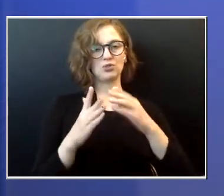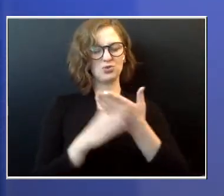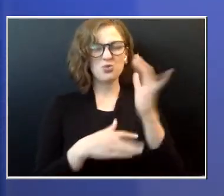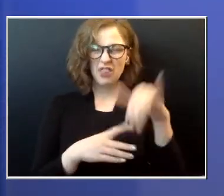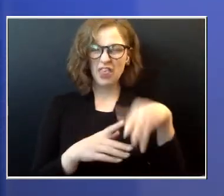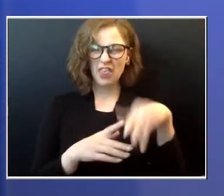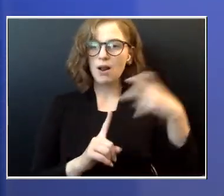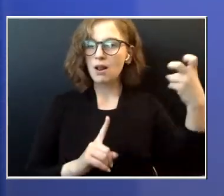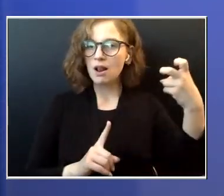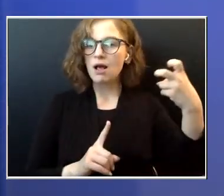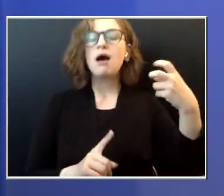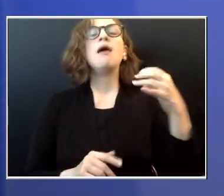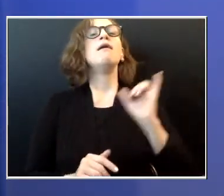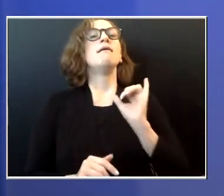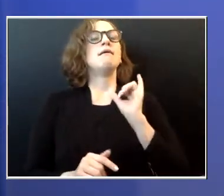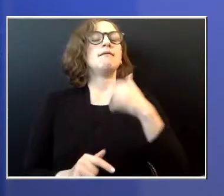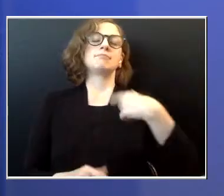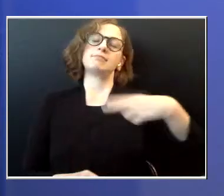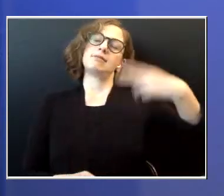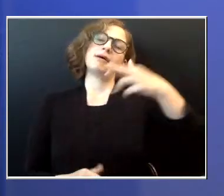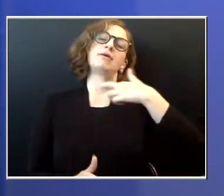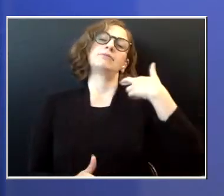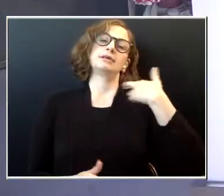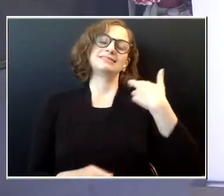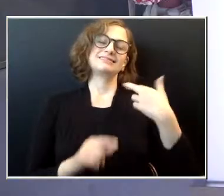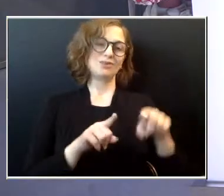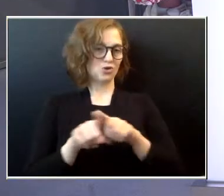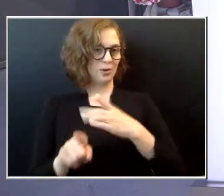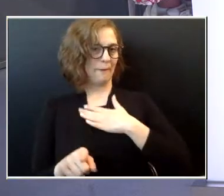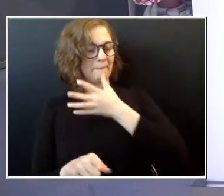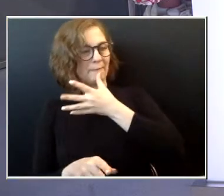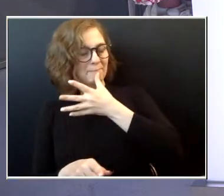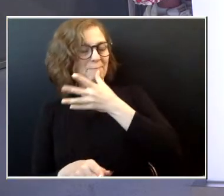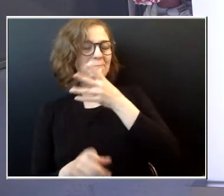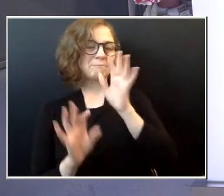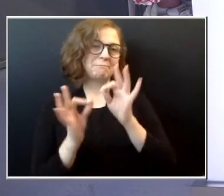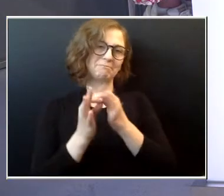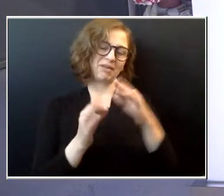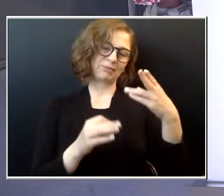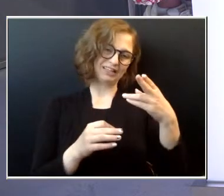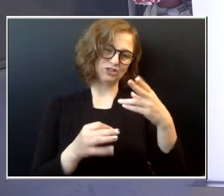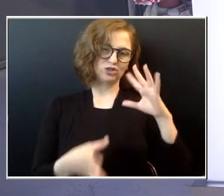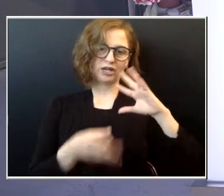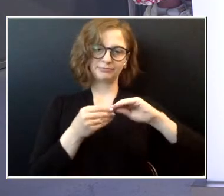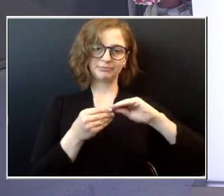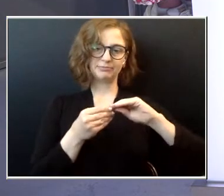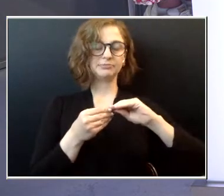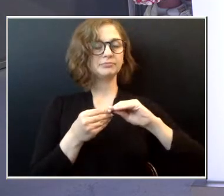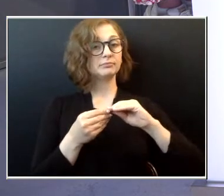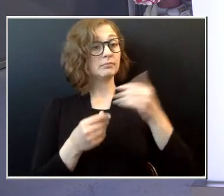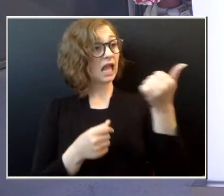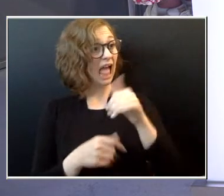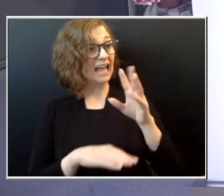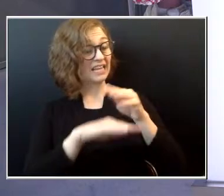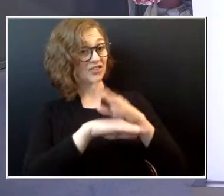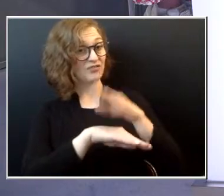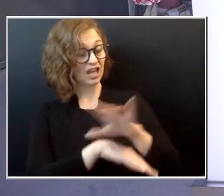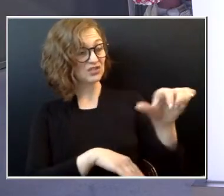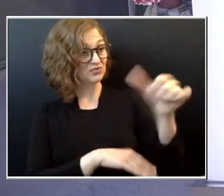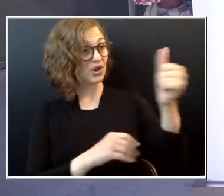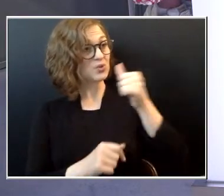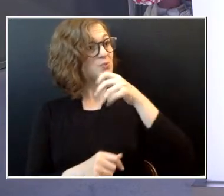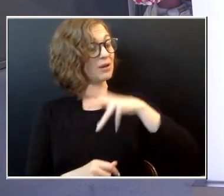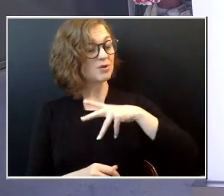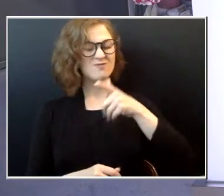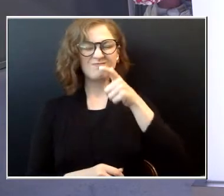well as my mom and my family history. Okay. Any advice or insight for other women that are just starting to experience menopause?